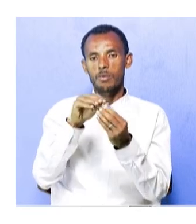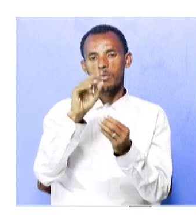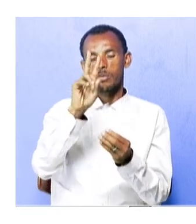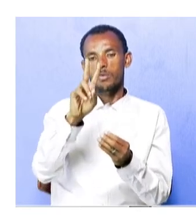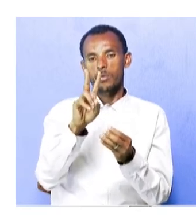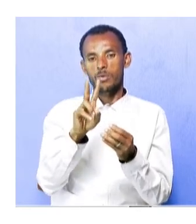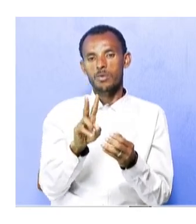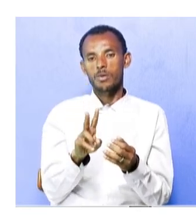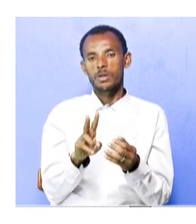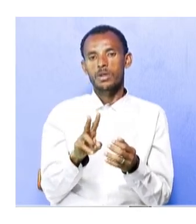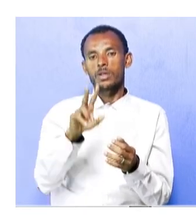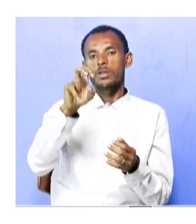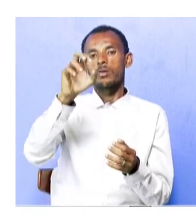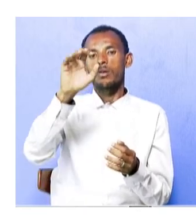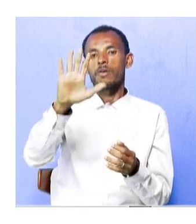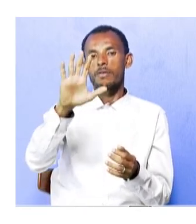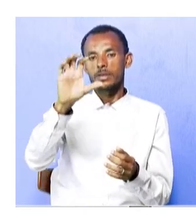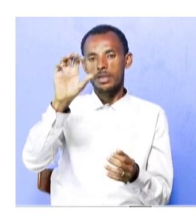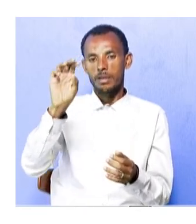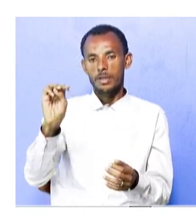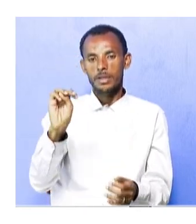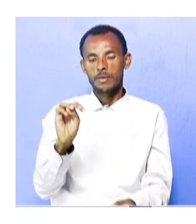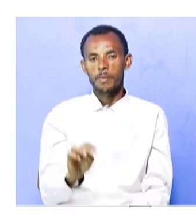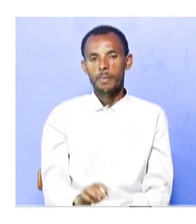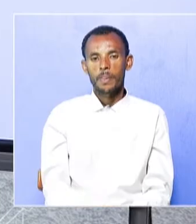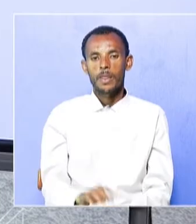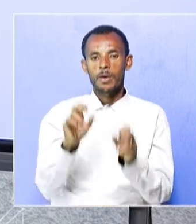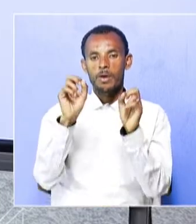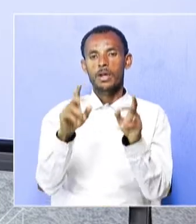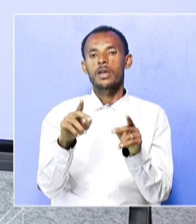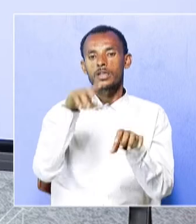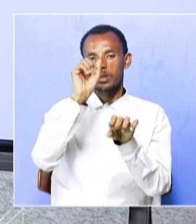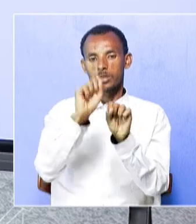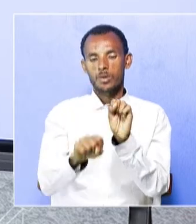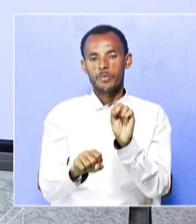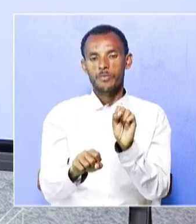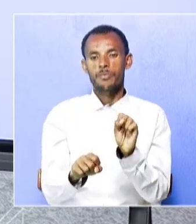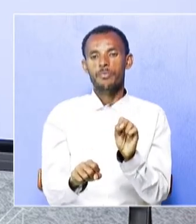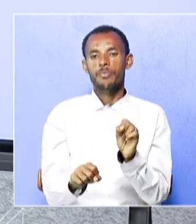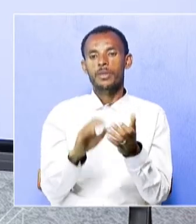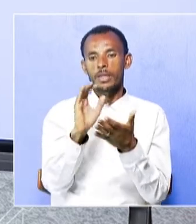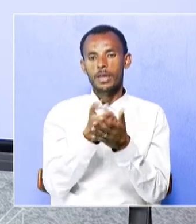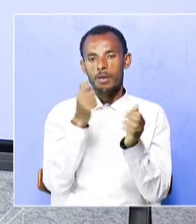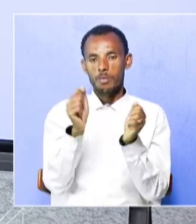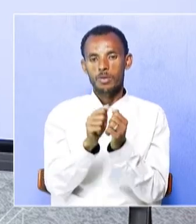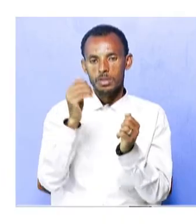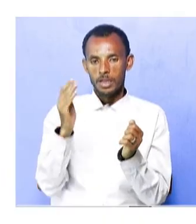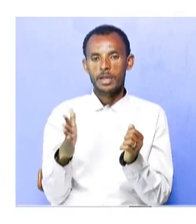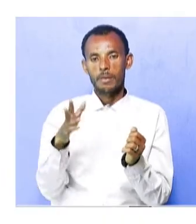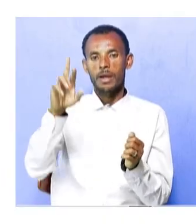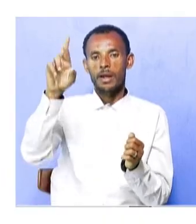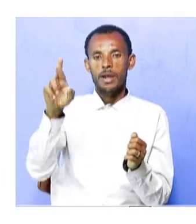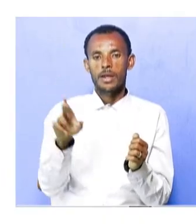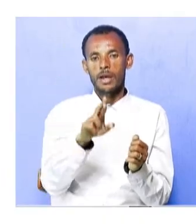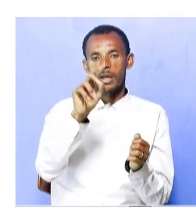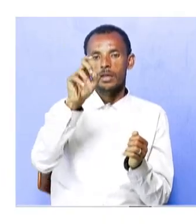segments, which is 25 centimeter. Okay, so taking both sides by radical,